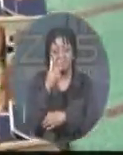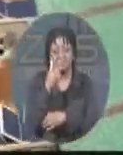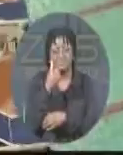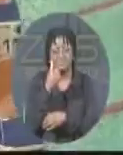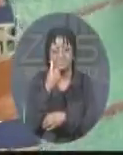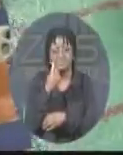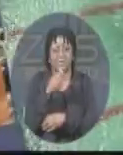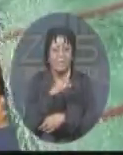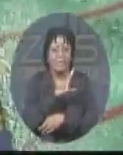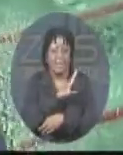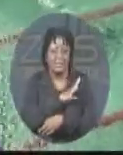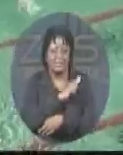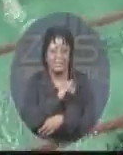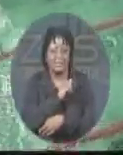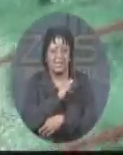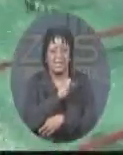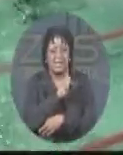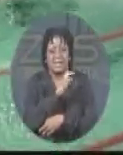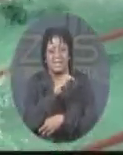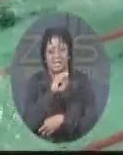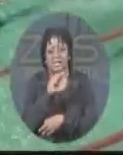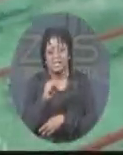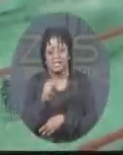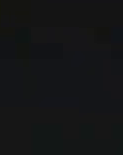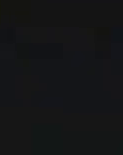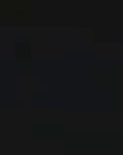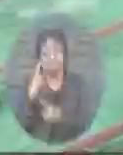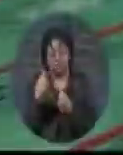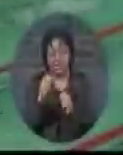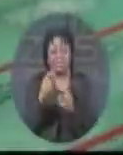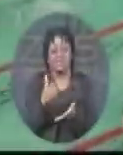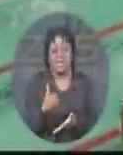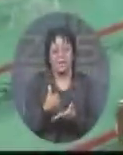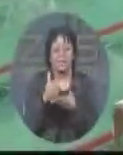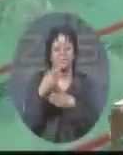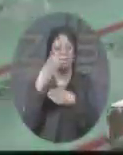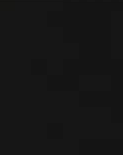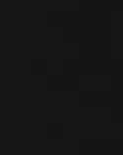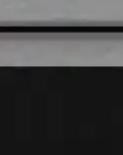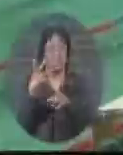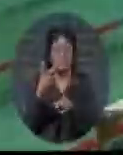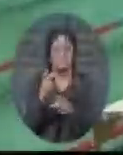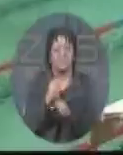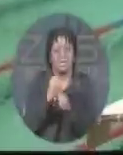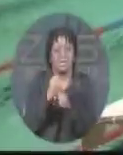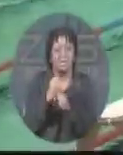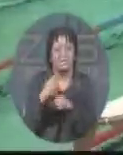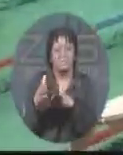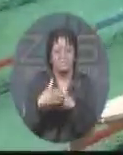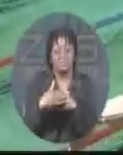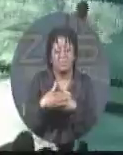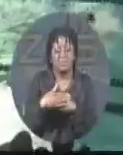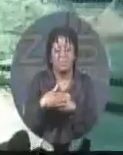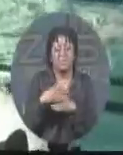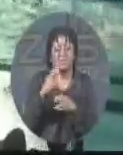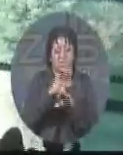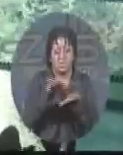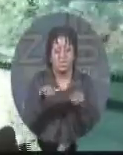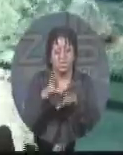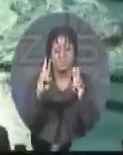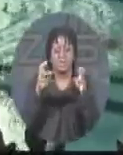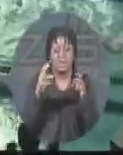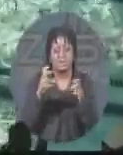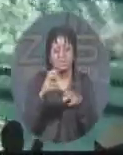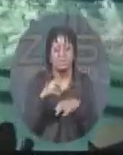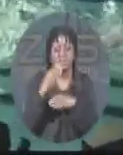Games, Bastian still has a lot on his plate as he tries to help the Bahamas claim the Carifta swim title. And the 2:42 is off to a